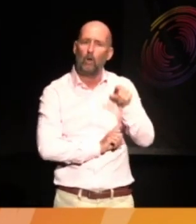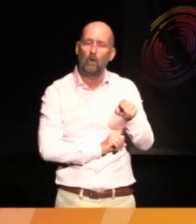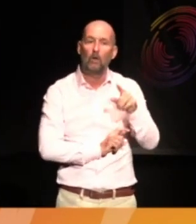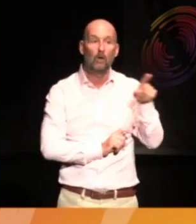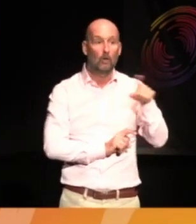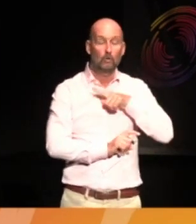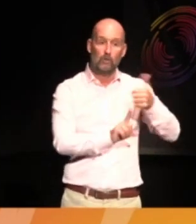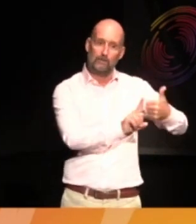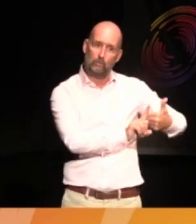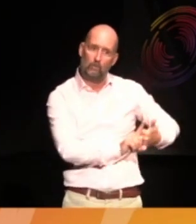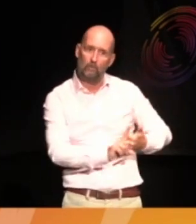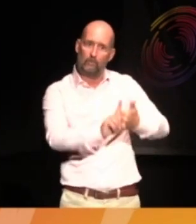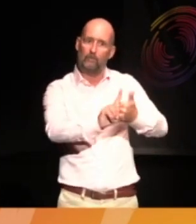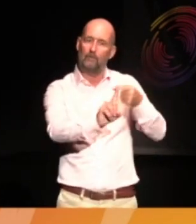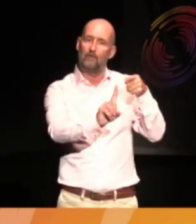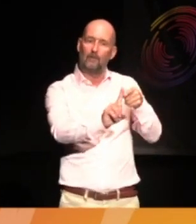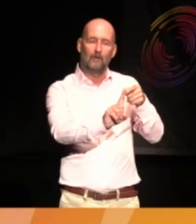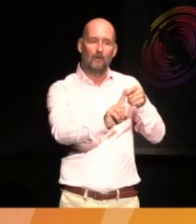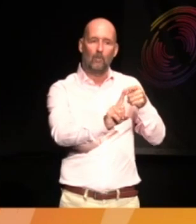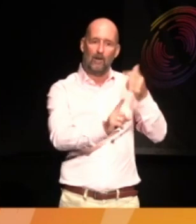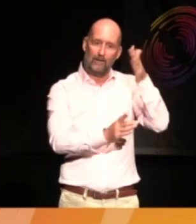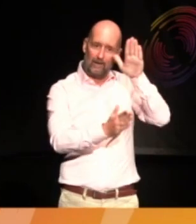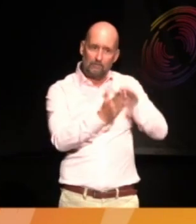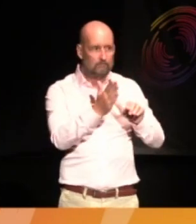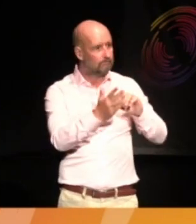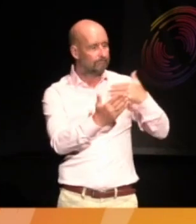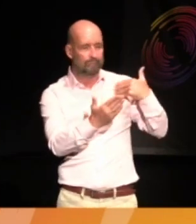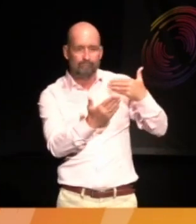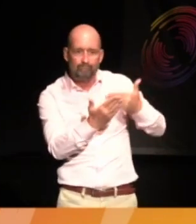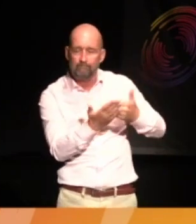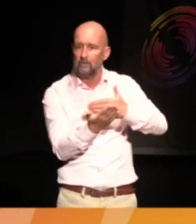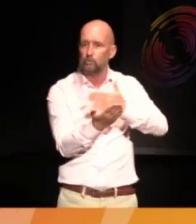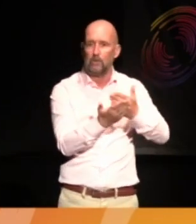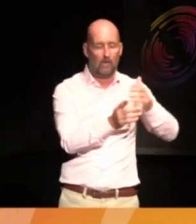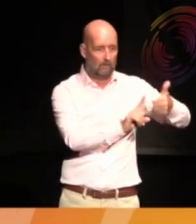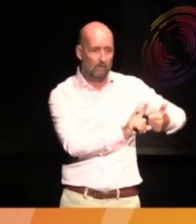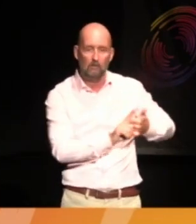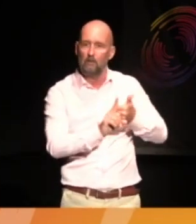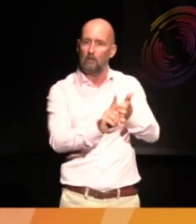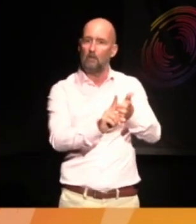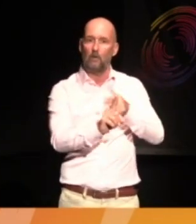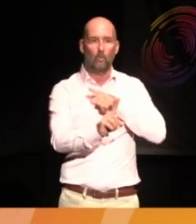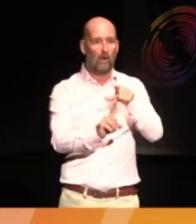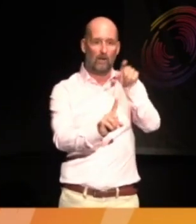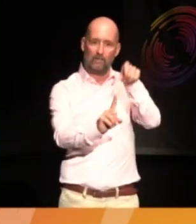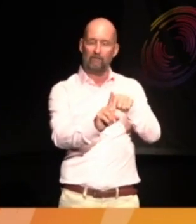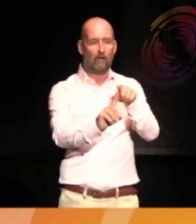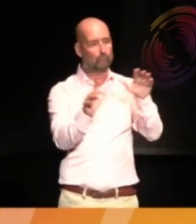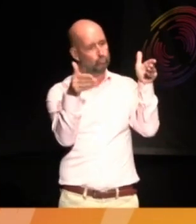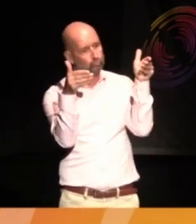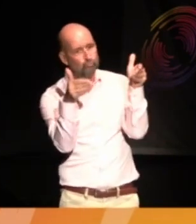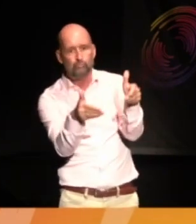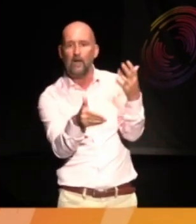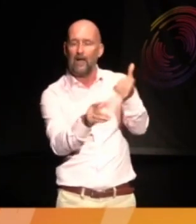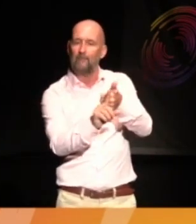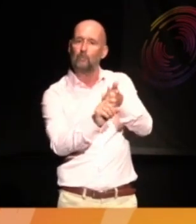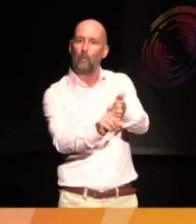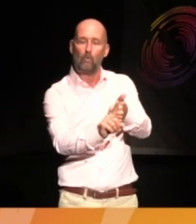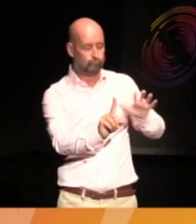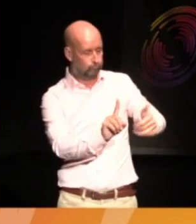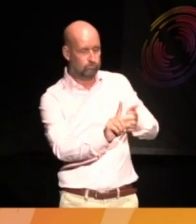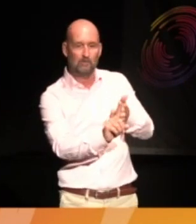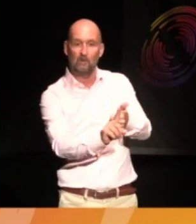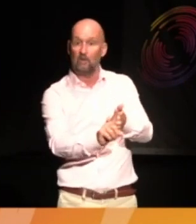others up by advocating and sharing opportunities. Be the reason why someone feels seen, heard and supported, whether